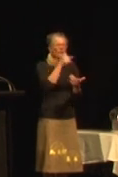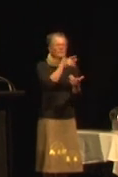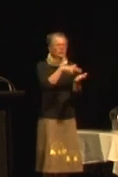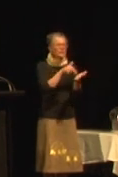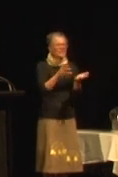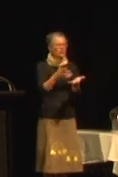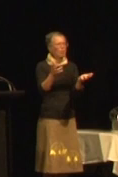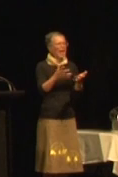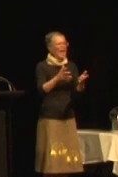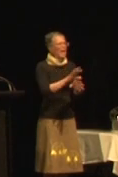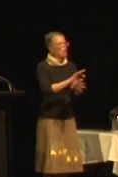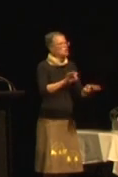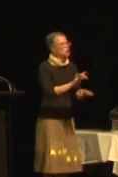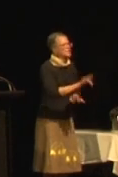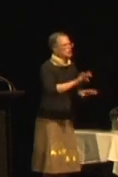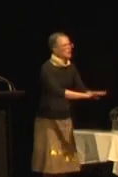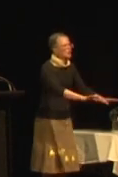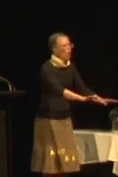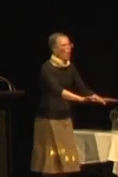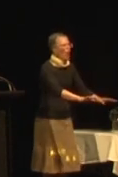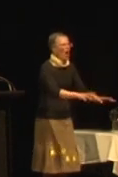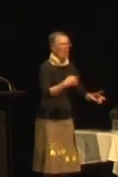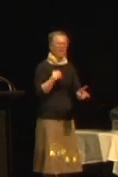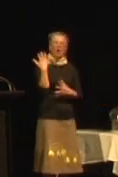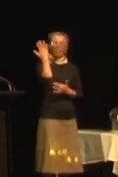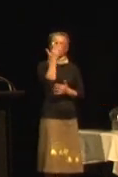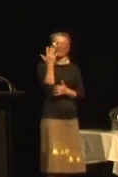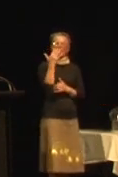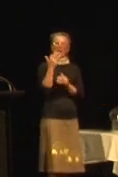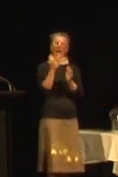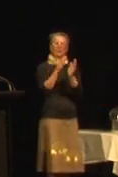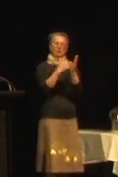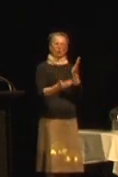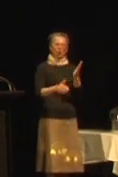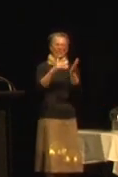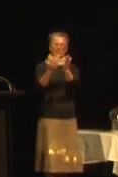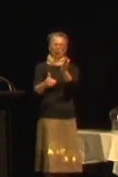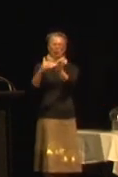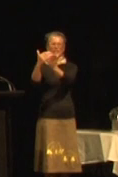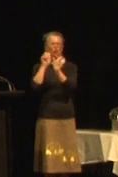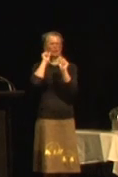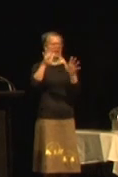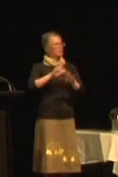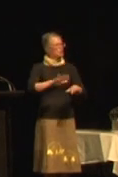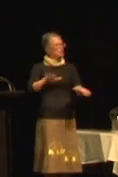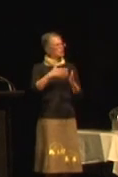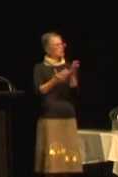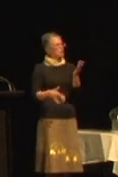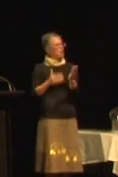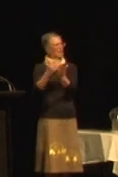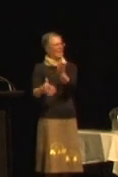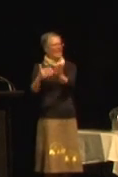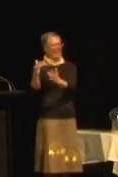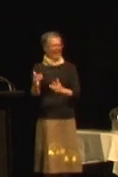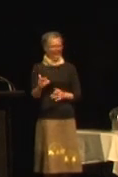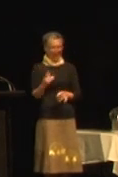It occurred to me that all the great children's literature that I know about in the world happens when the parents are out of the room. You know, mom and dad are